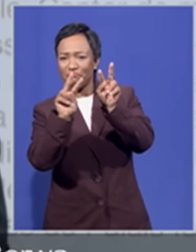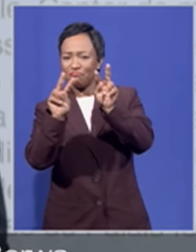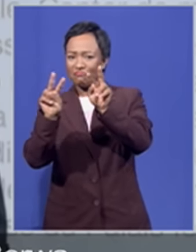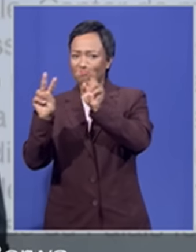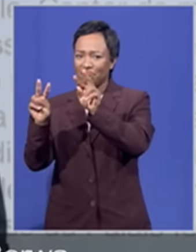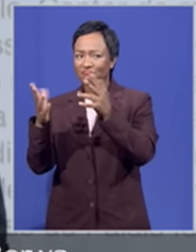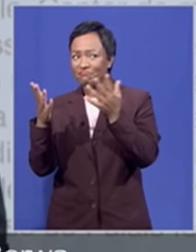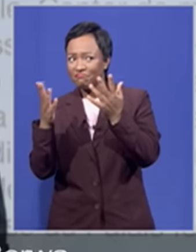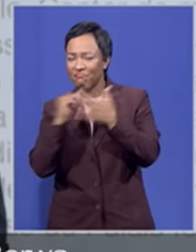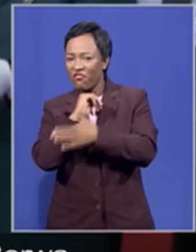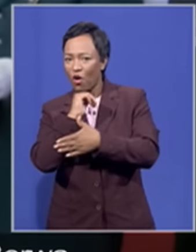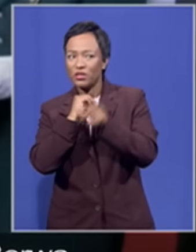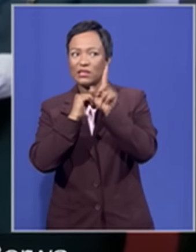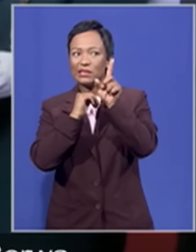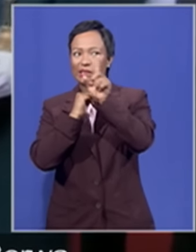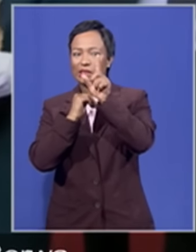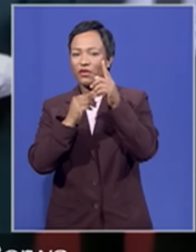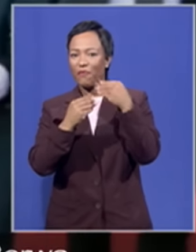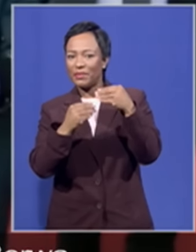our trade wings.